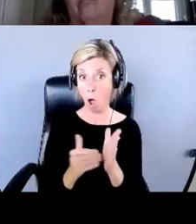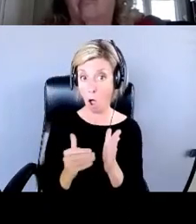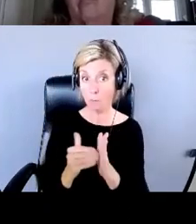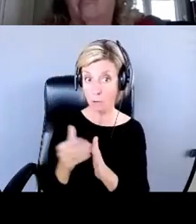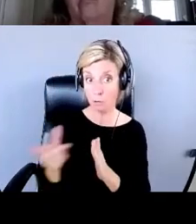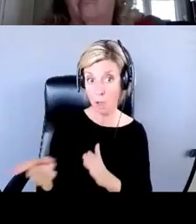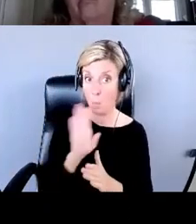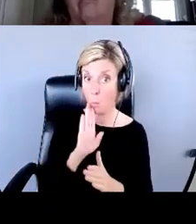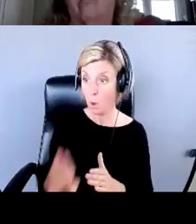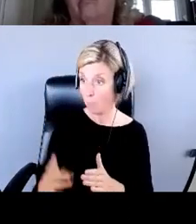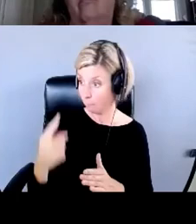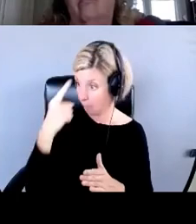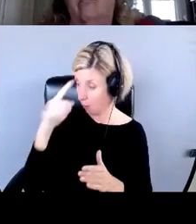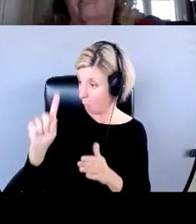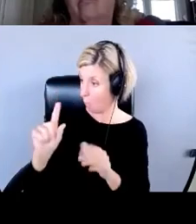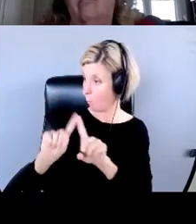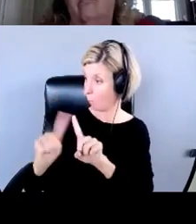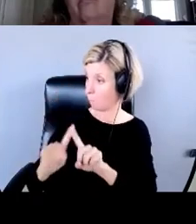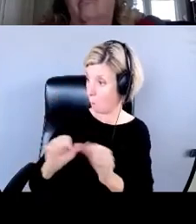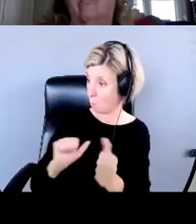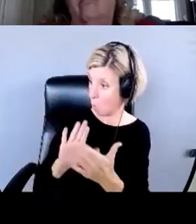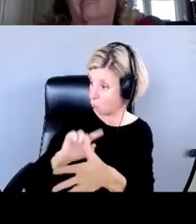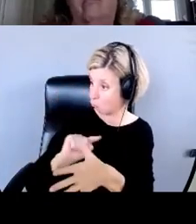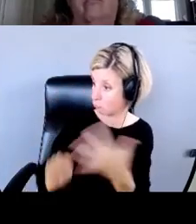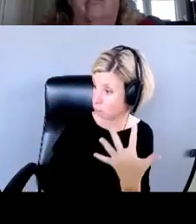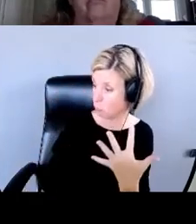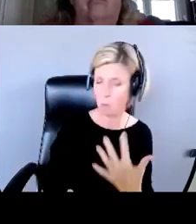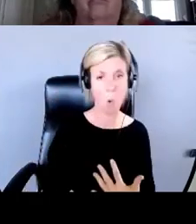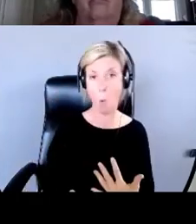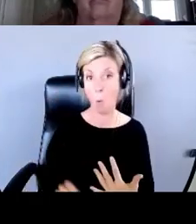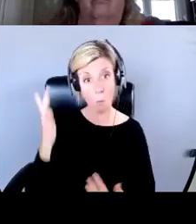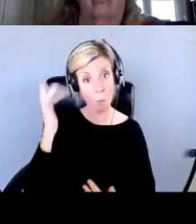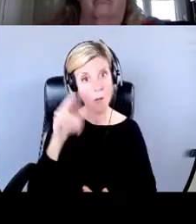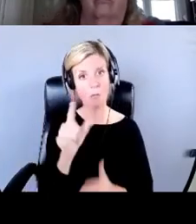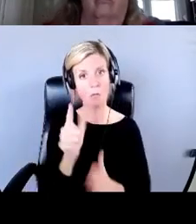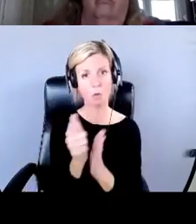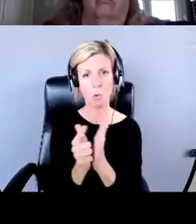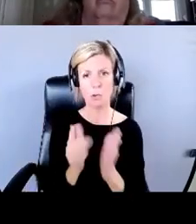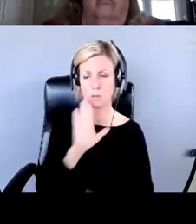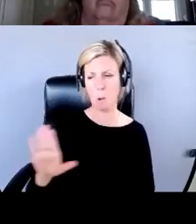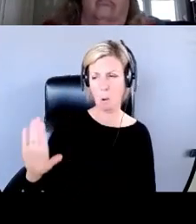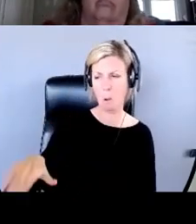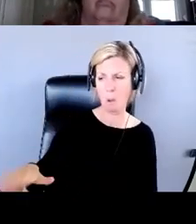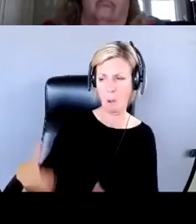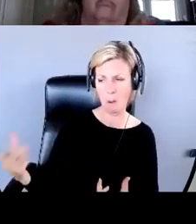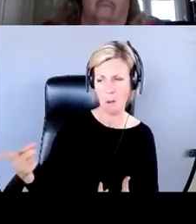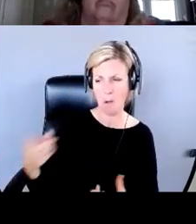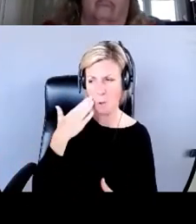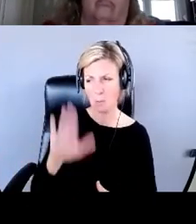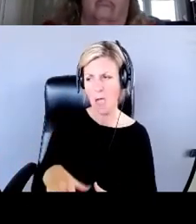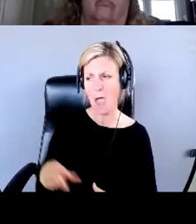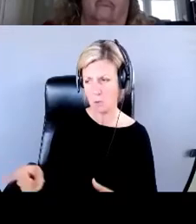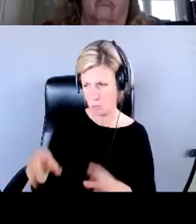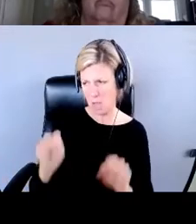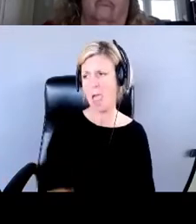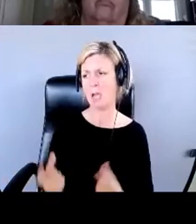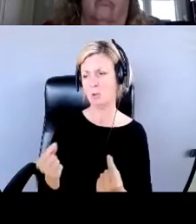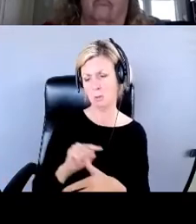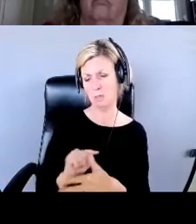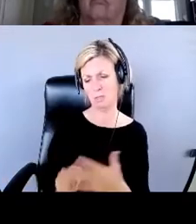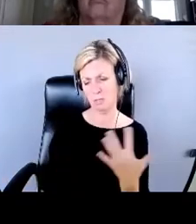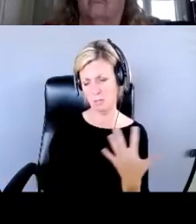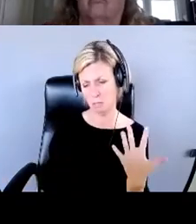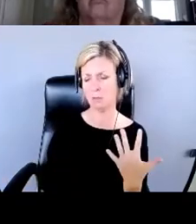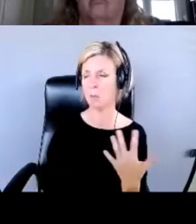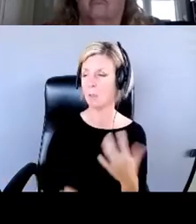say, you can try this and you can try that, but if we want to go full hog into the legal system, this is